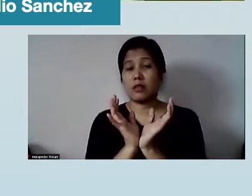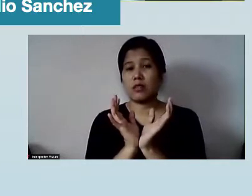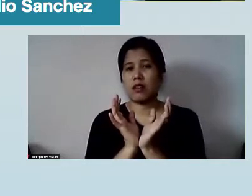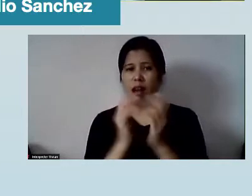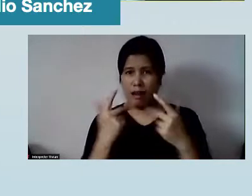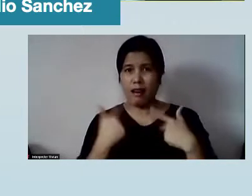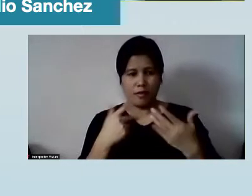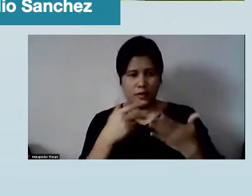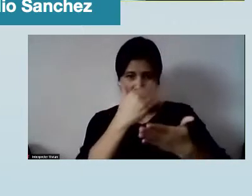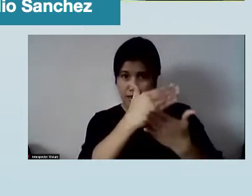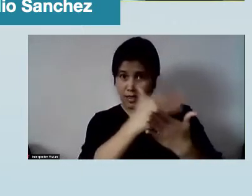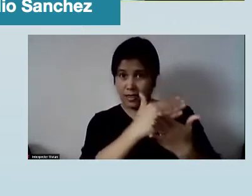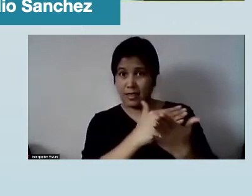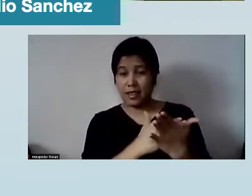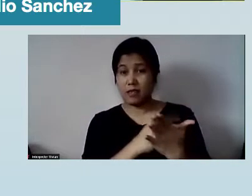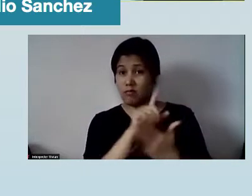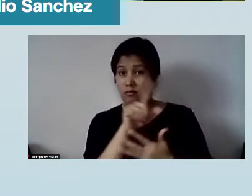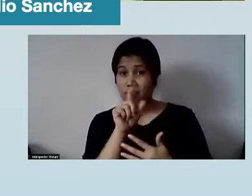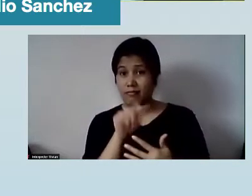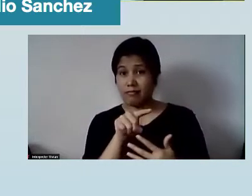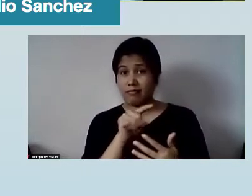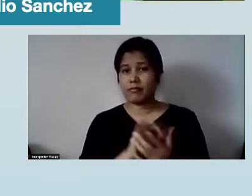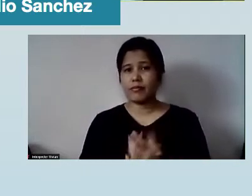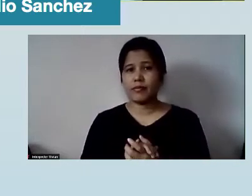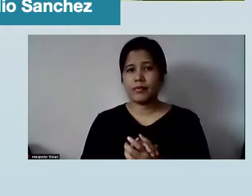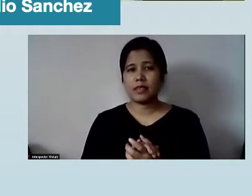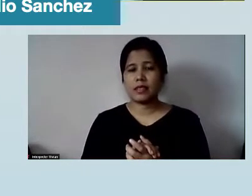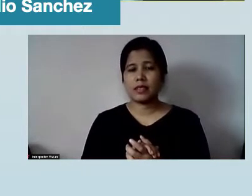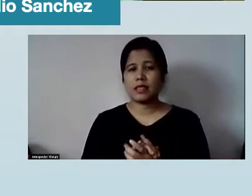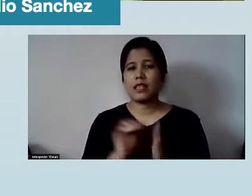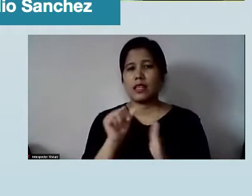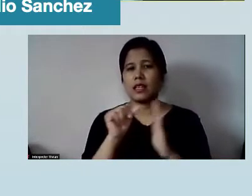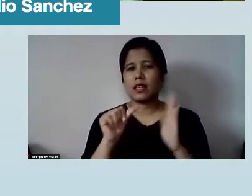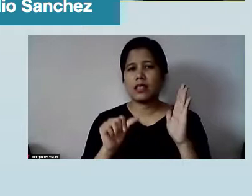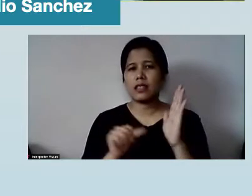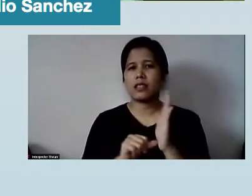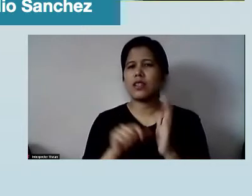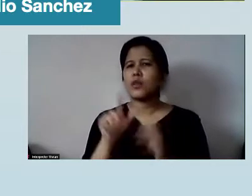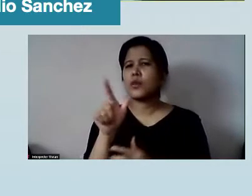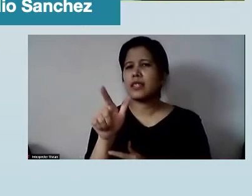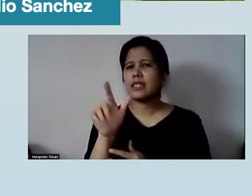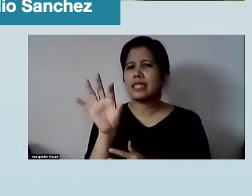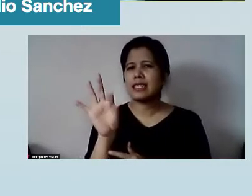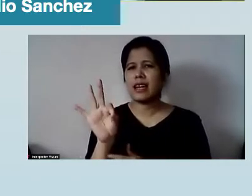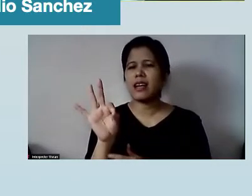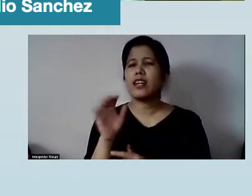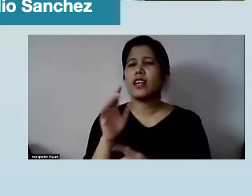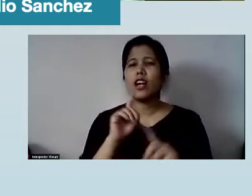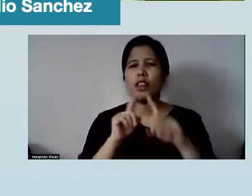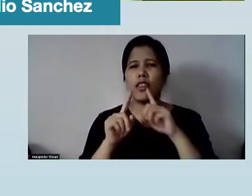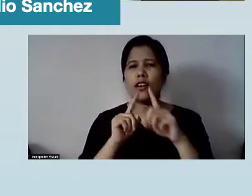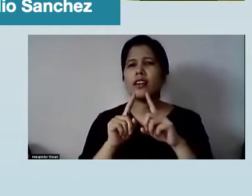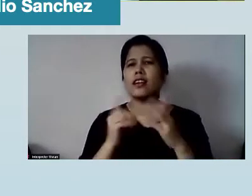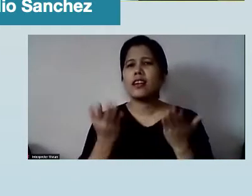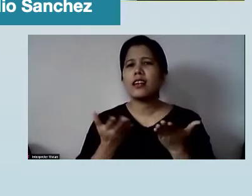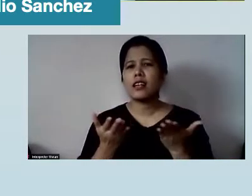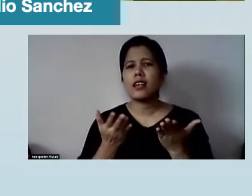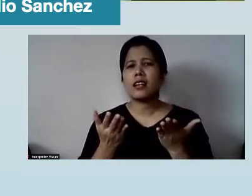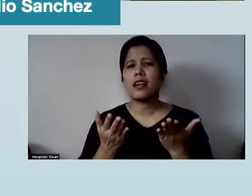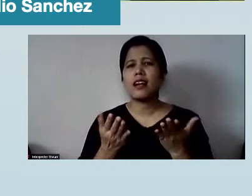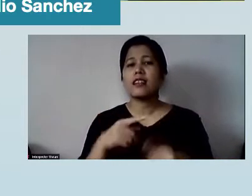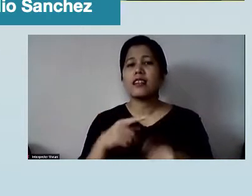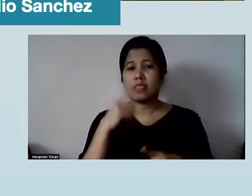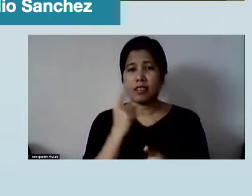nila. Okay. And then on Article 29, you're talking here of the right to participate